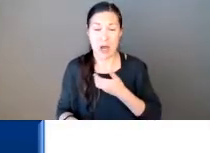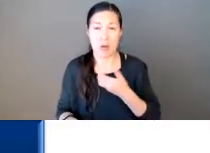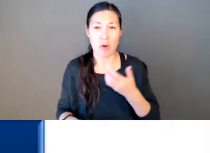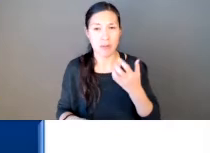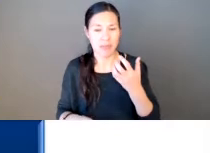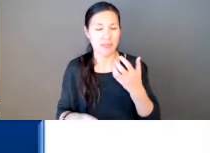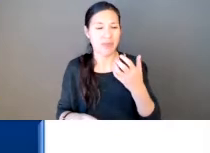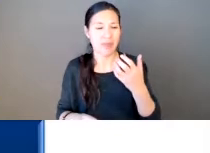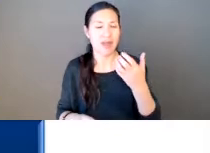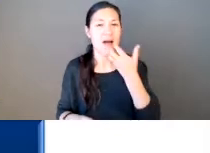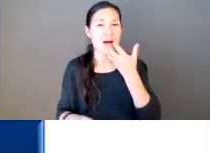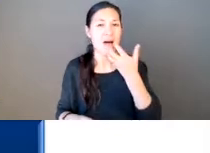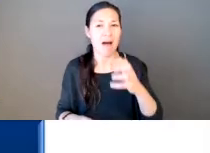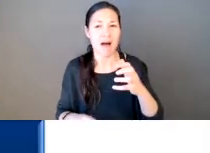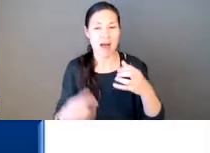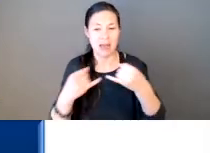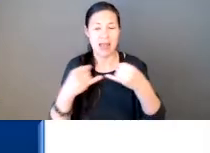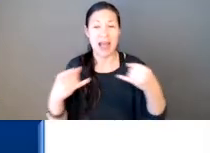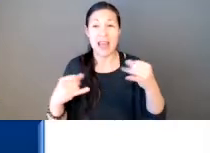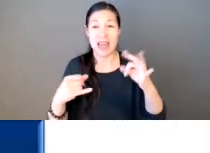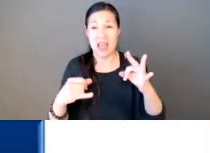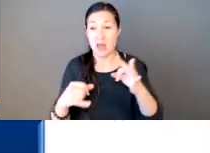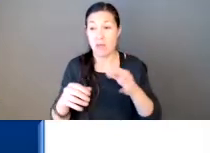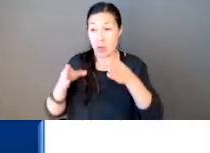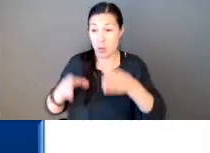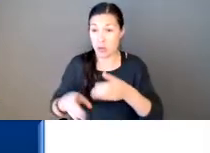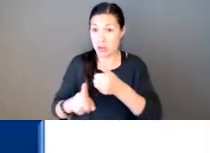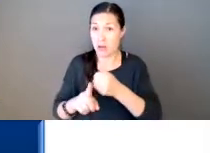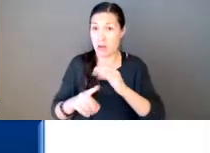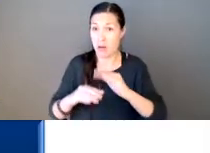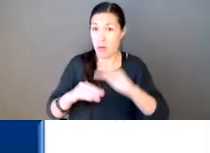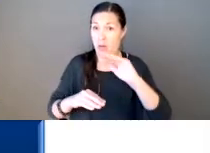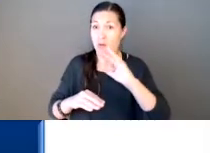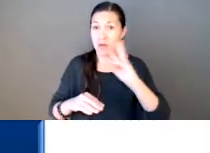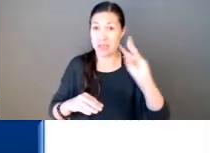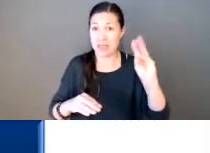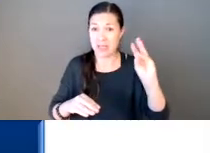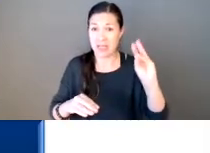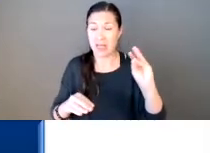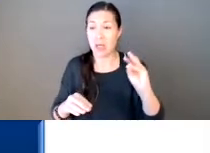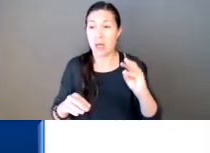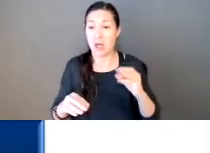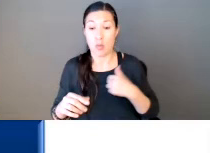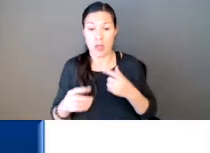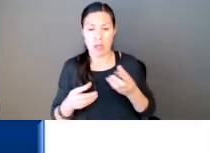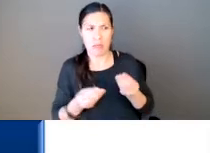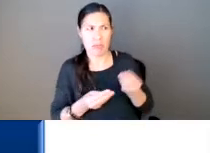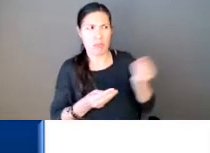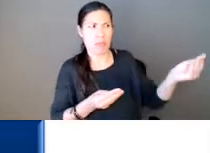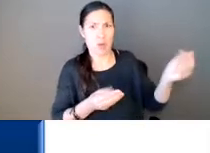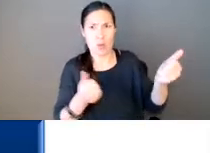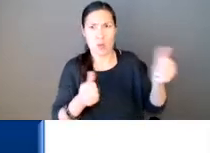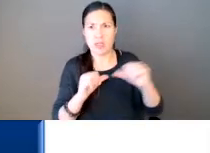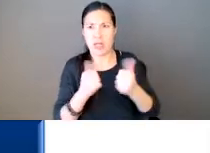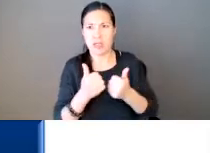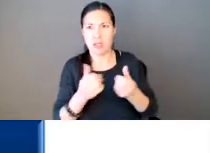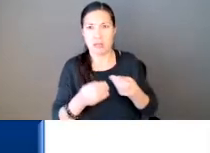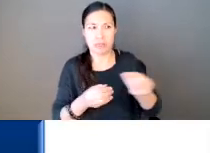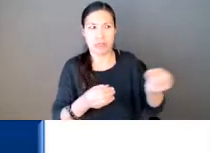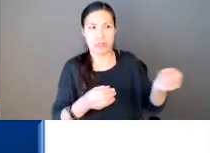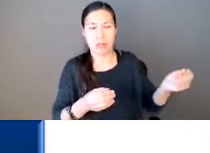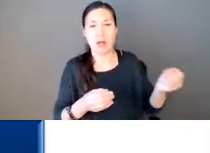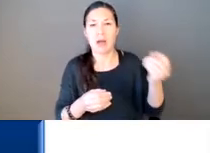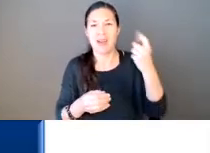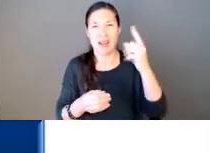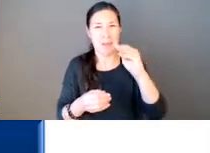over 60, and they will funnel it, or the local agencies will funnel it where it goes. But across the state, and Massachusetts is somewhat